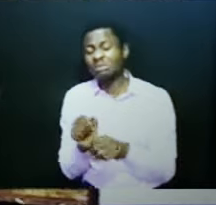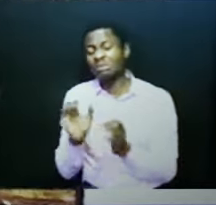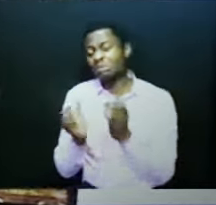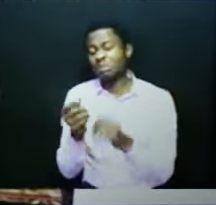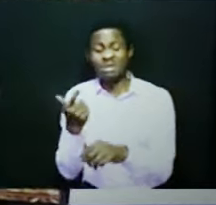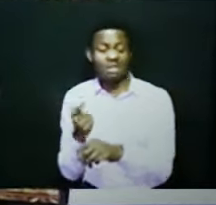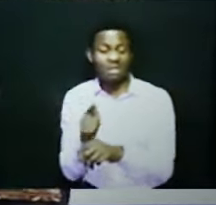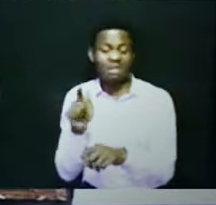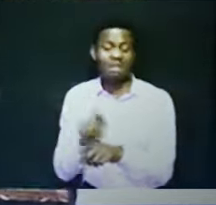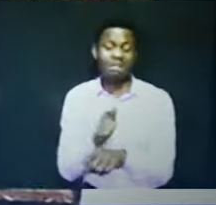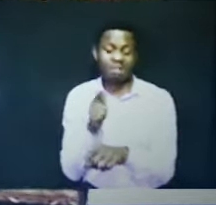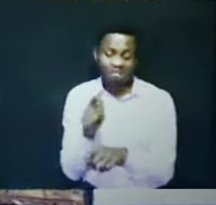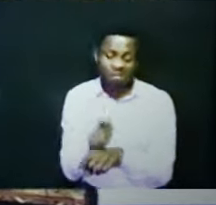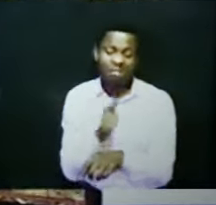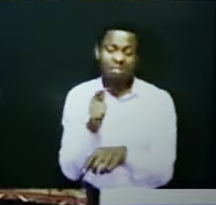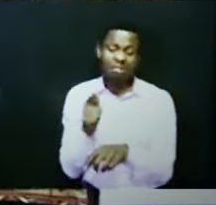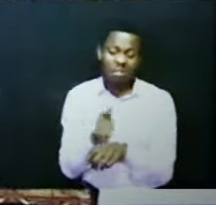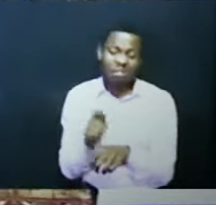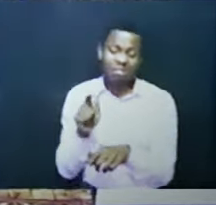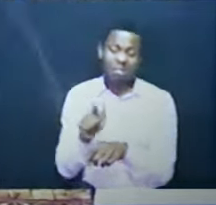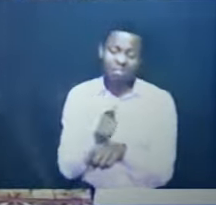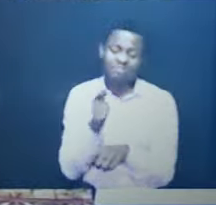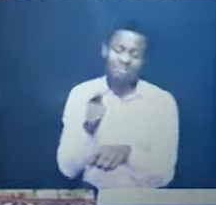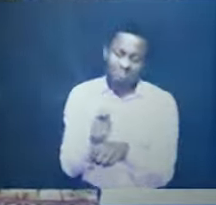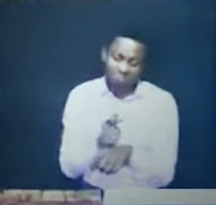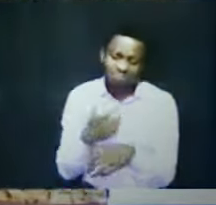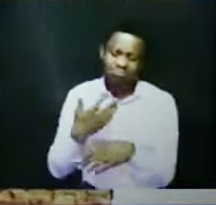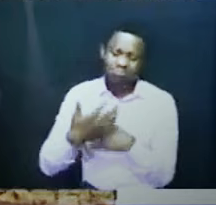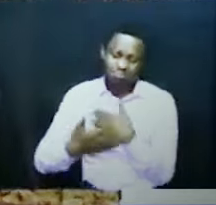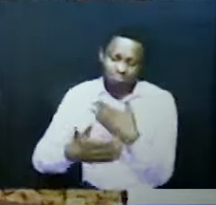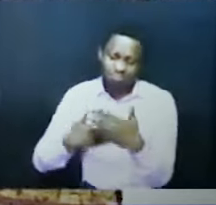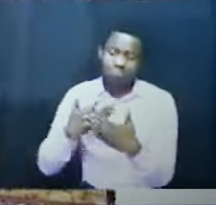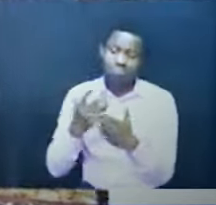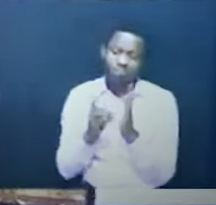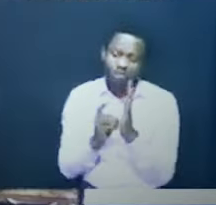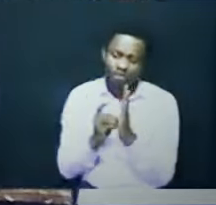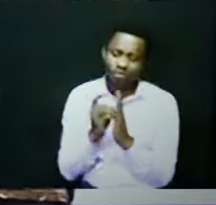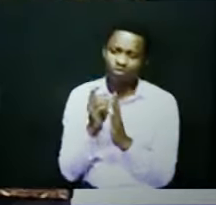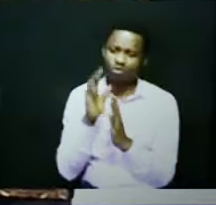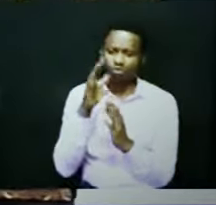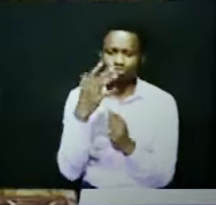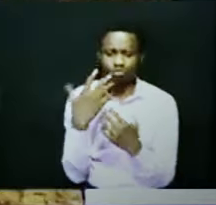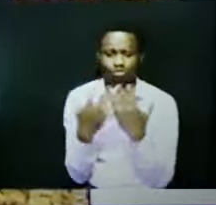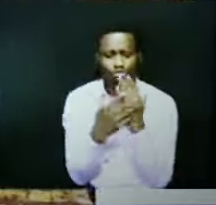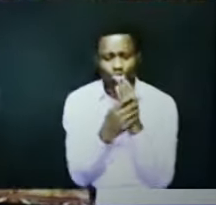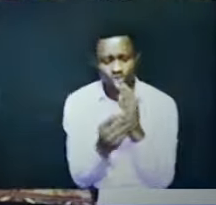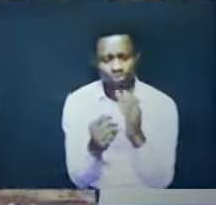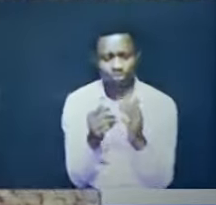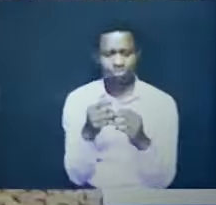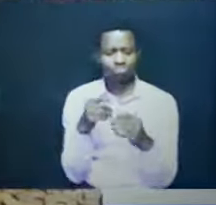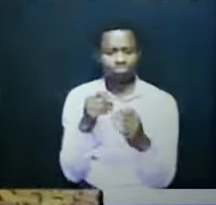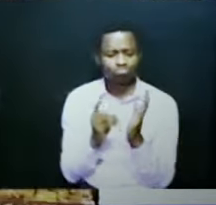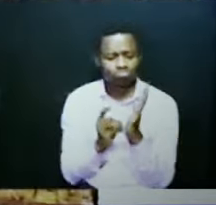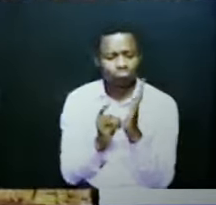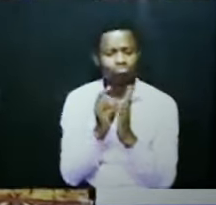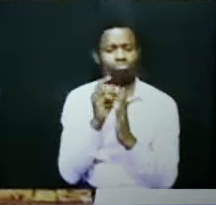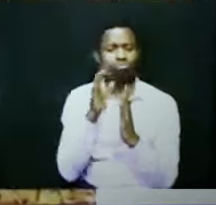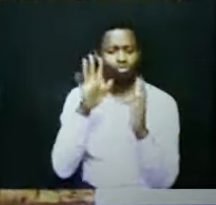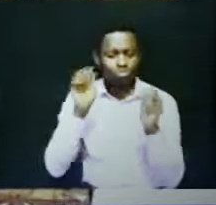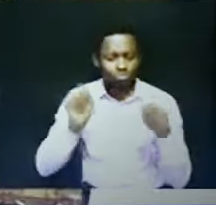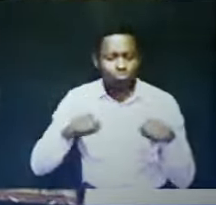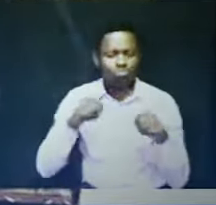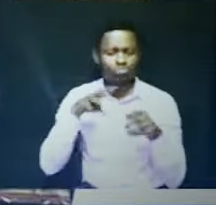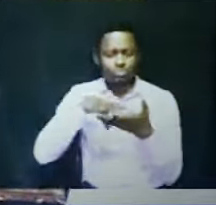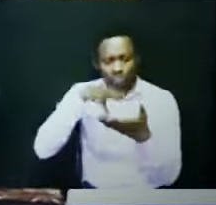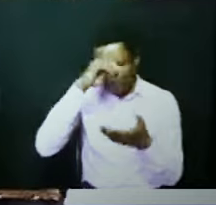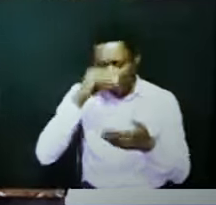But let's develop your skill. Now so bomodi aso be show on Saturday. Now develop your abilities. Bomodi aso be to aso anasa o be